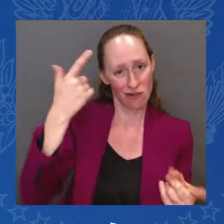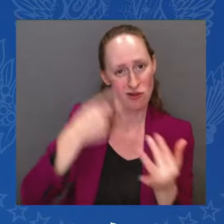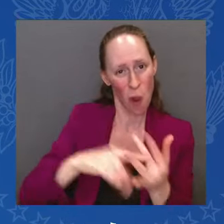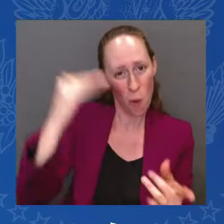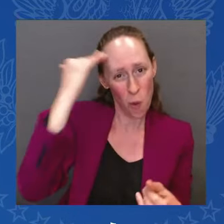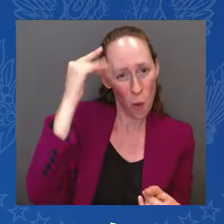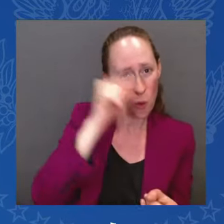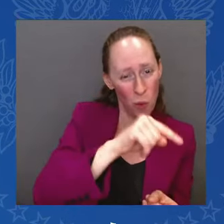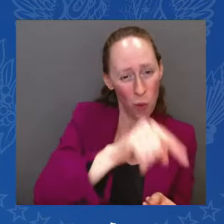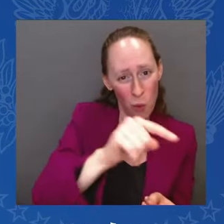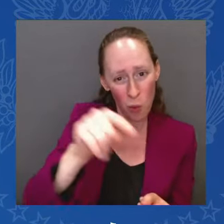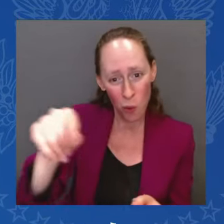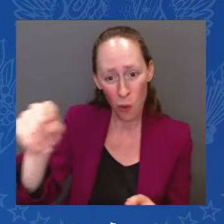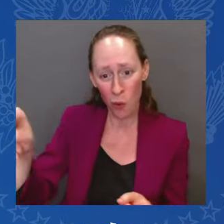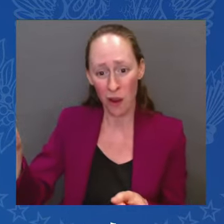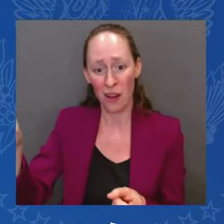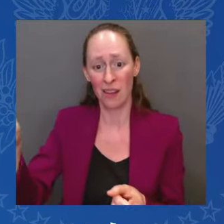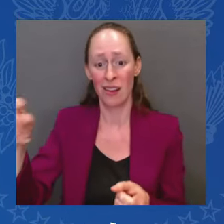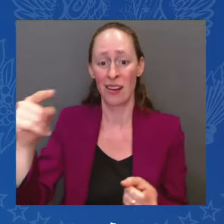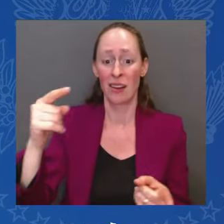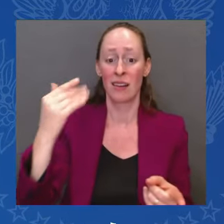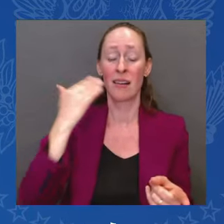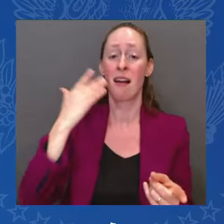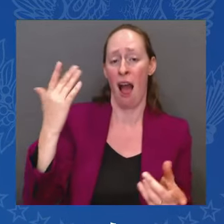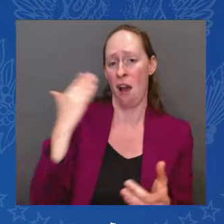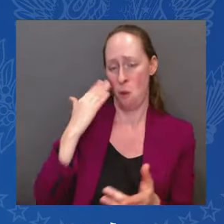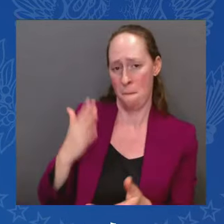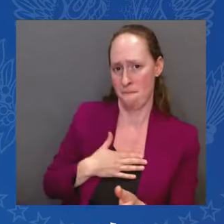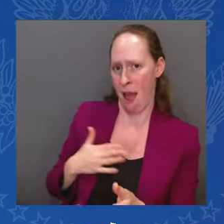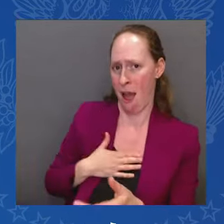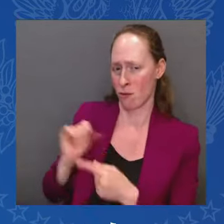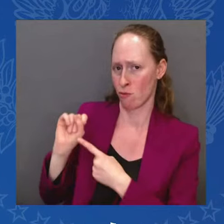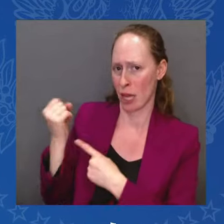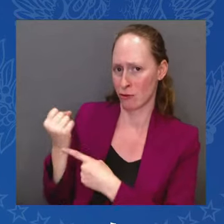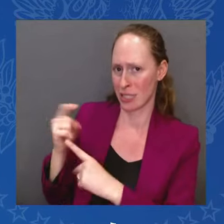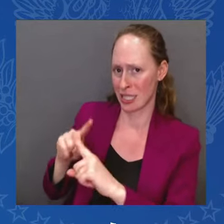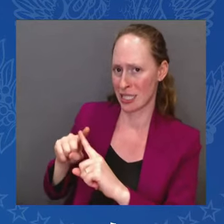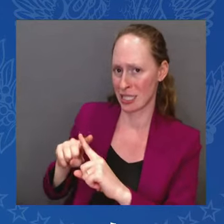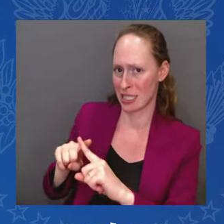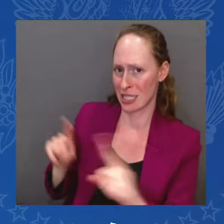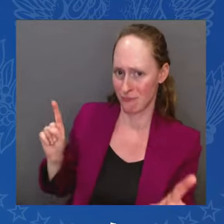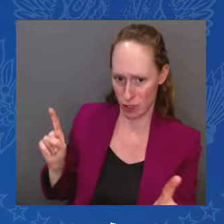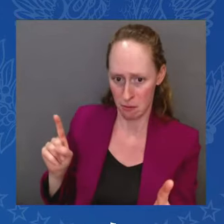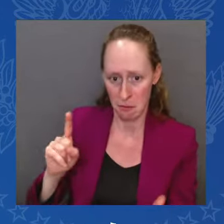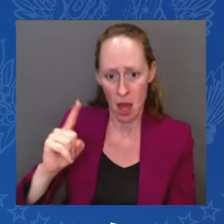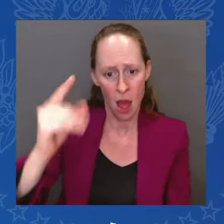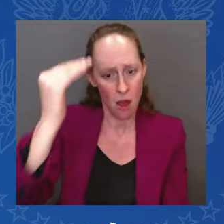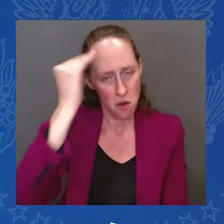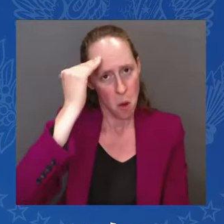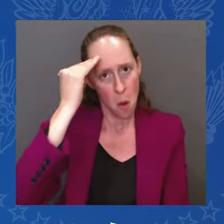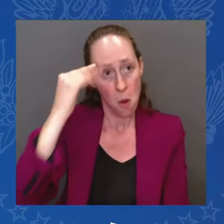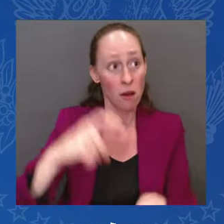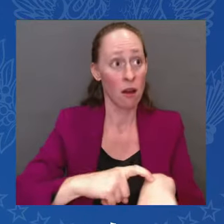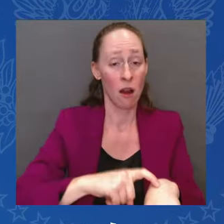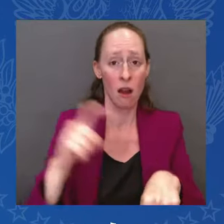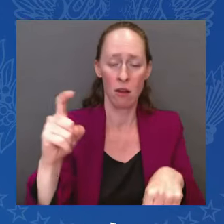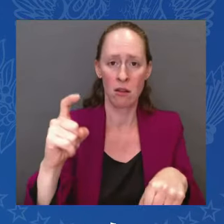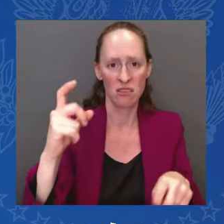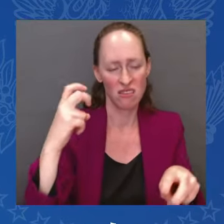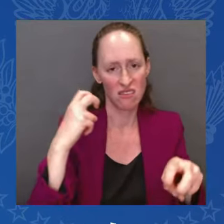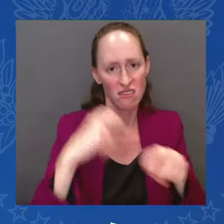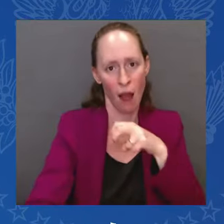but I know events like this are really hard to attend. You want to be here to promote the